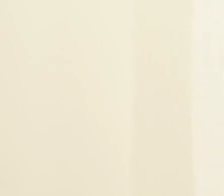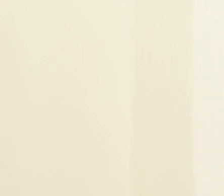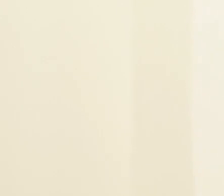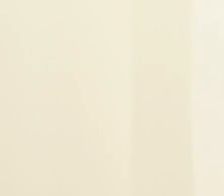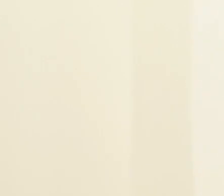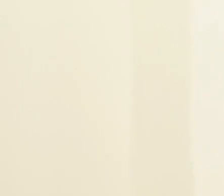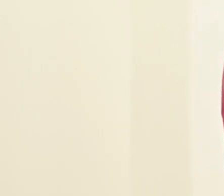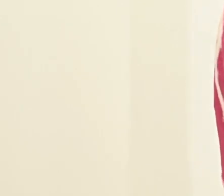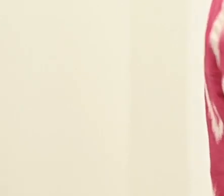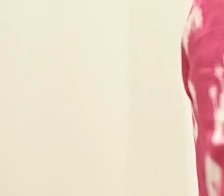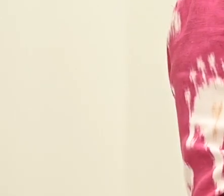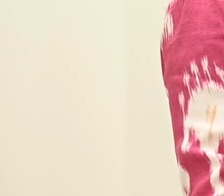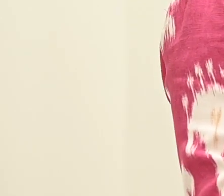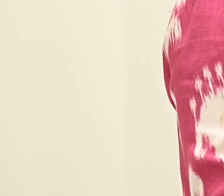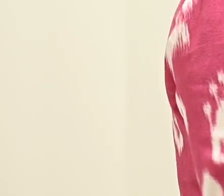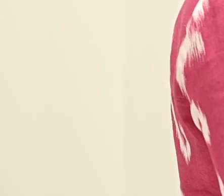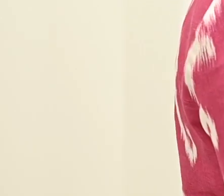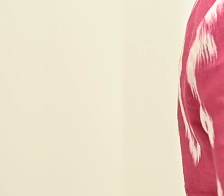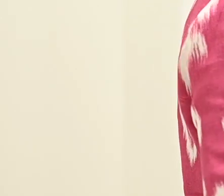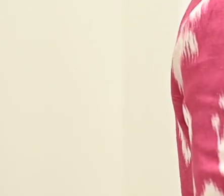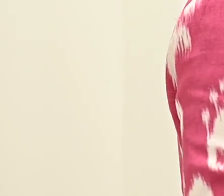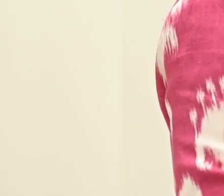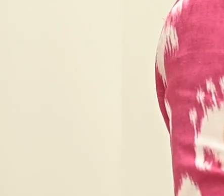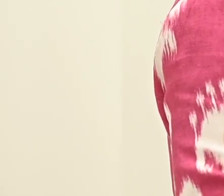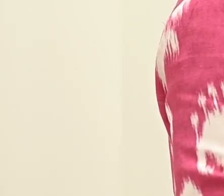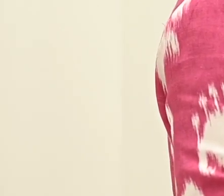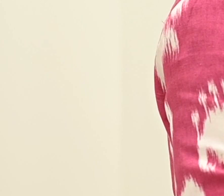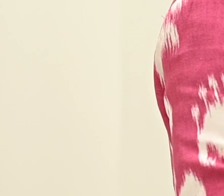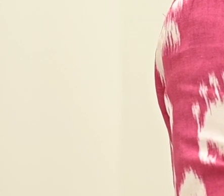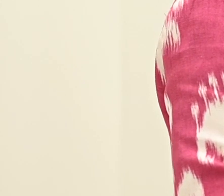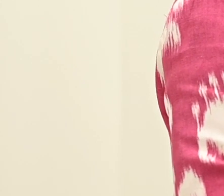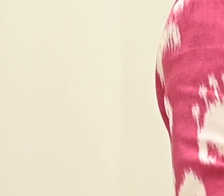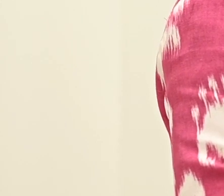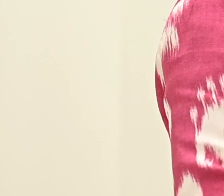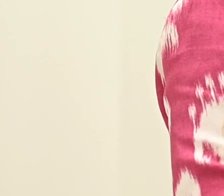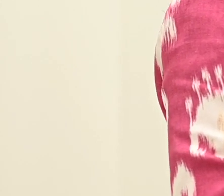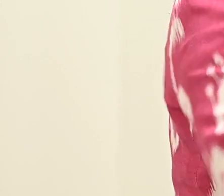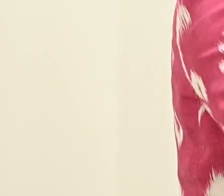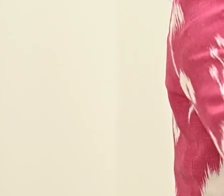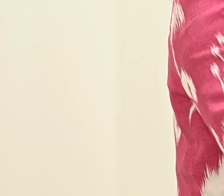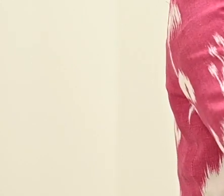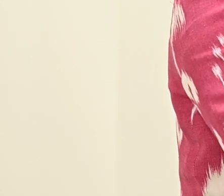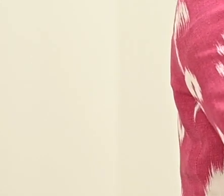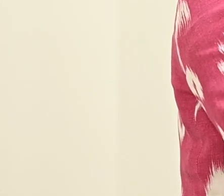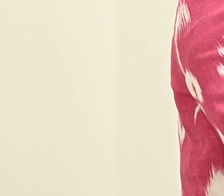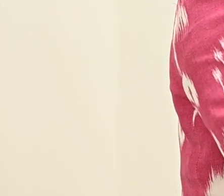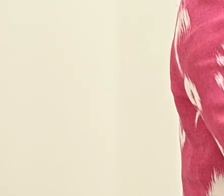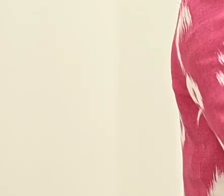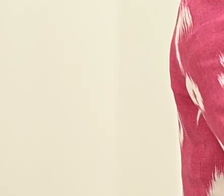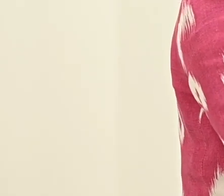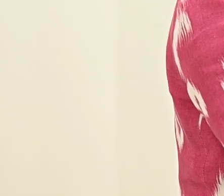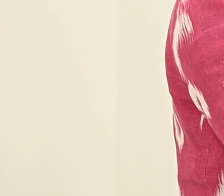stick with that, I don't know, but I know that in those moments, there have been folks who have done that. And I also think what Erica, right,